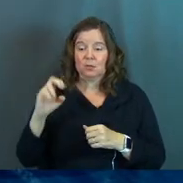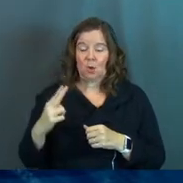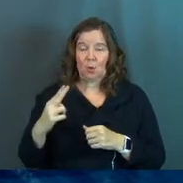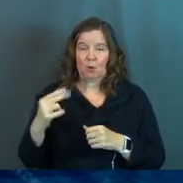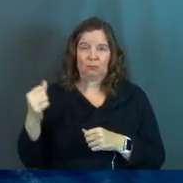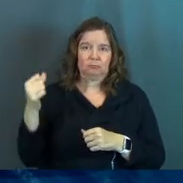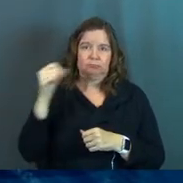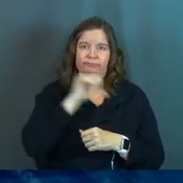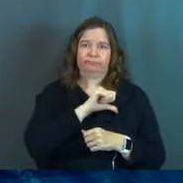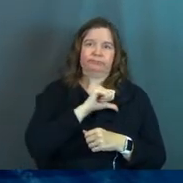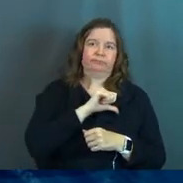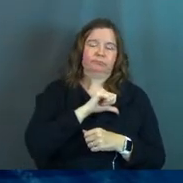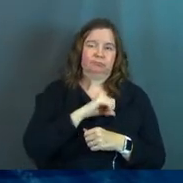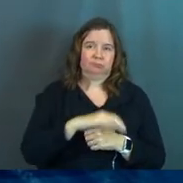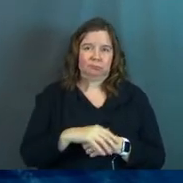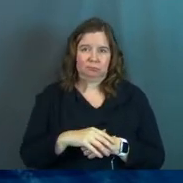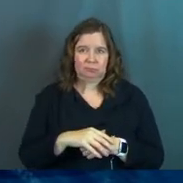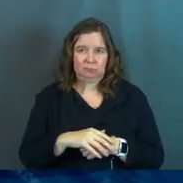got drunk.